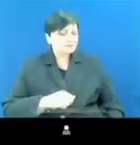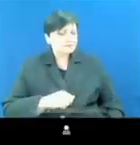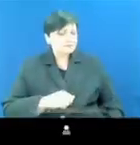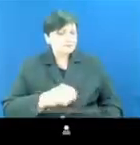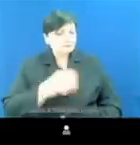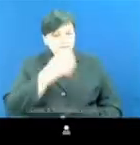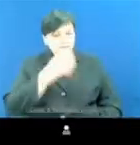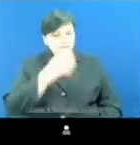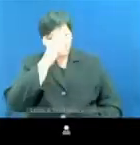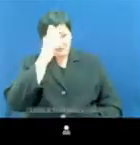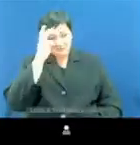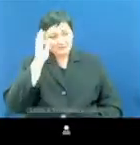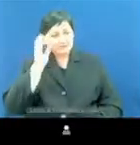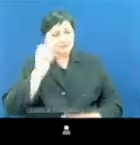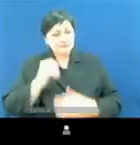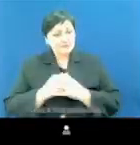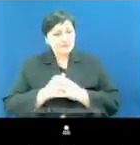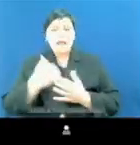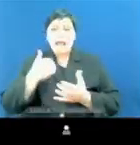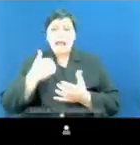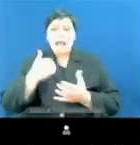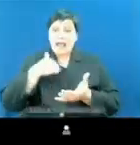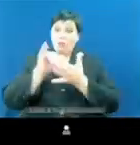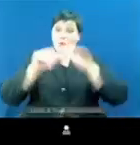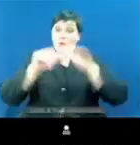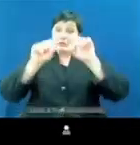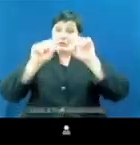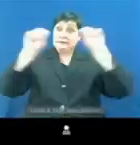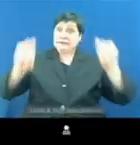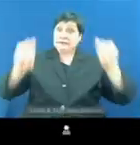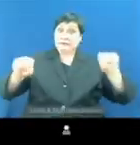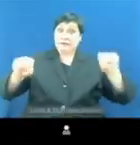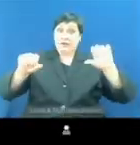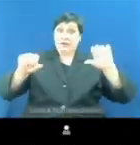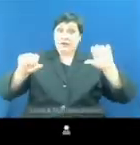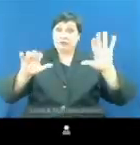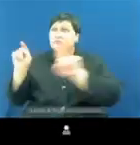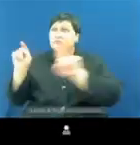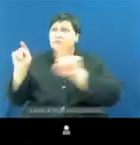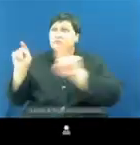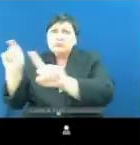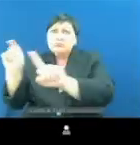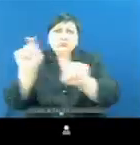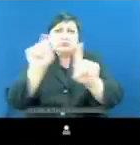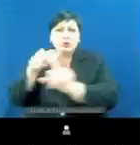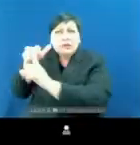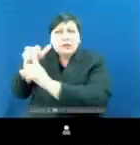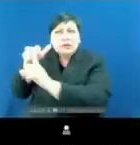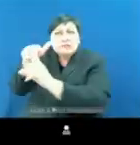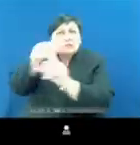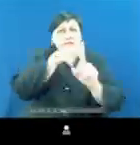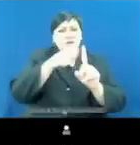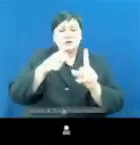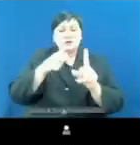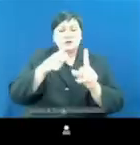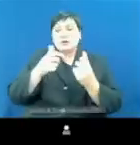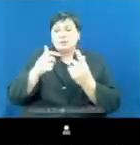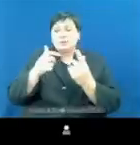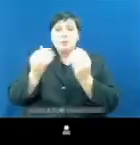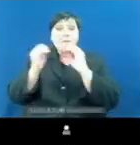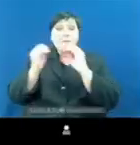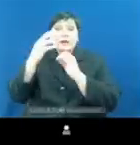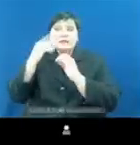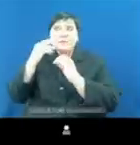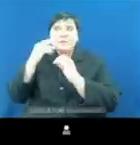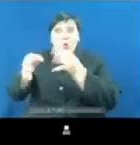Having those systems in place to get the support you need from a more experienced court interpreter, an